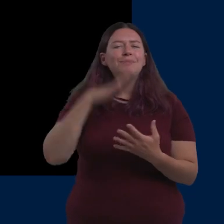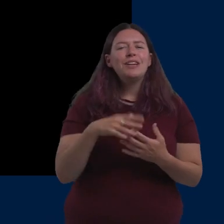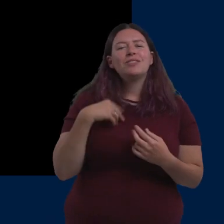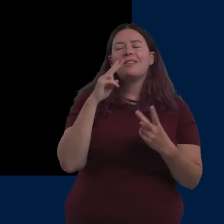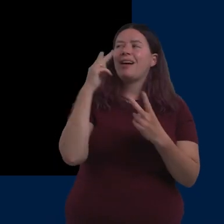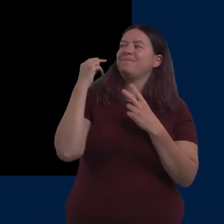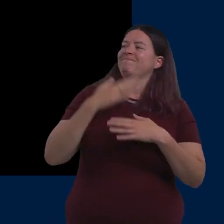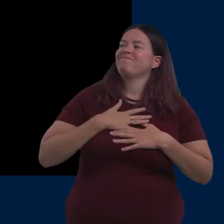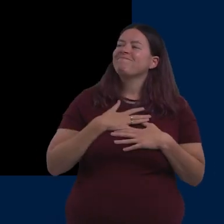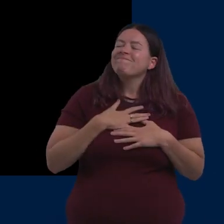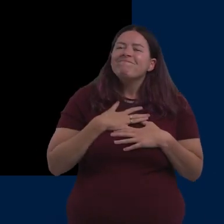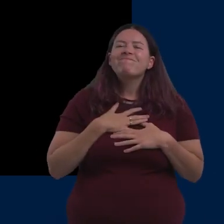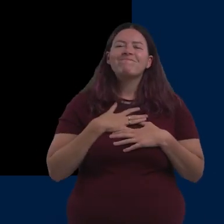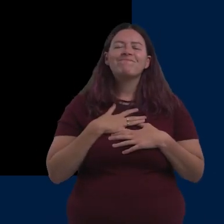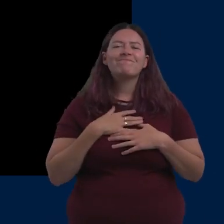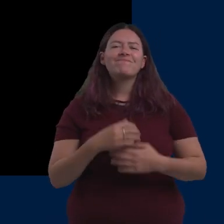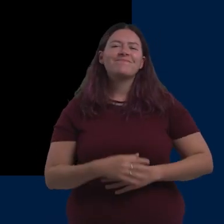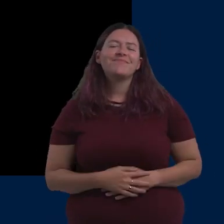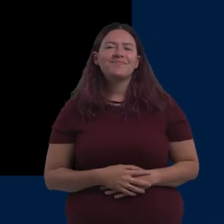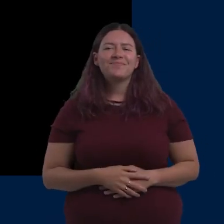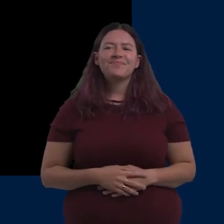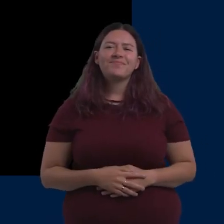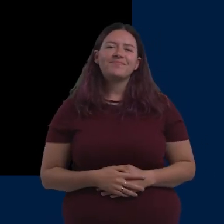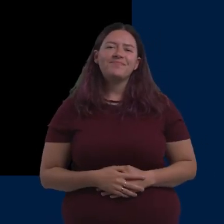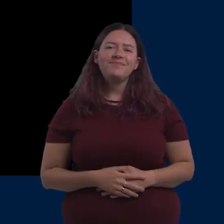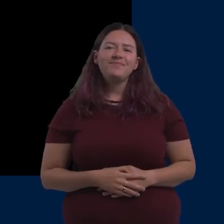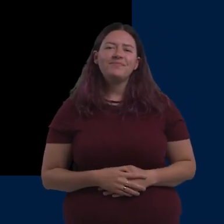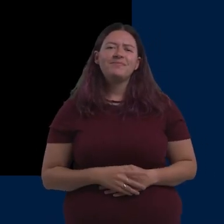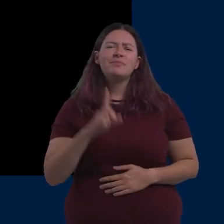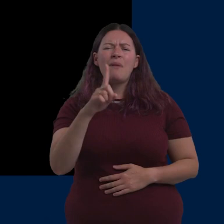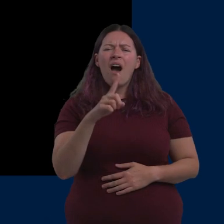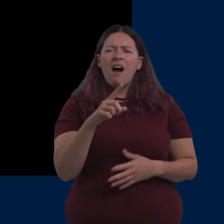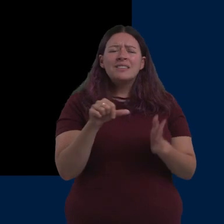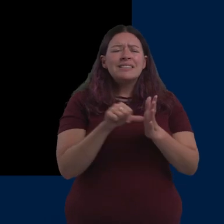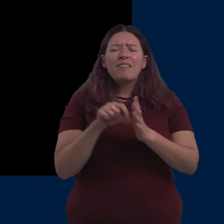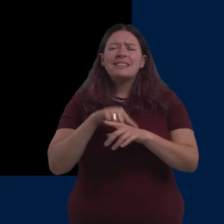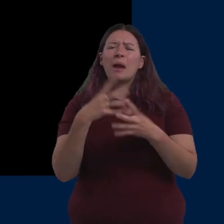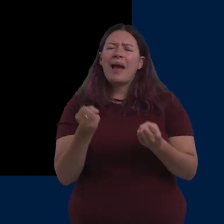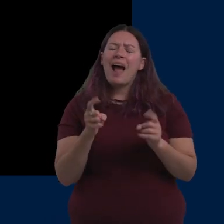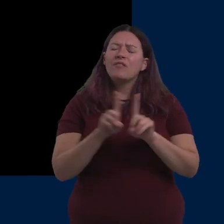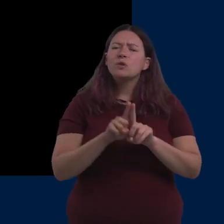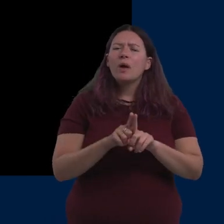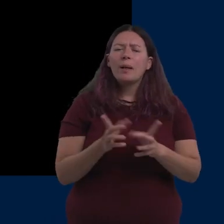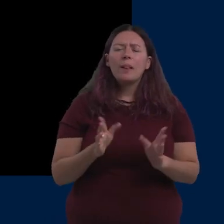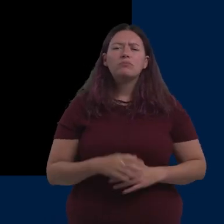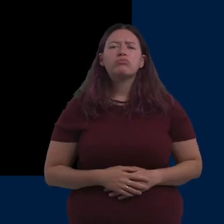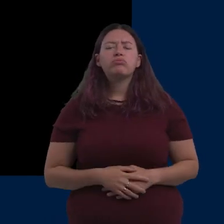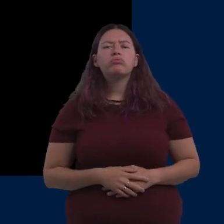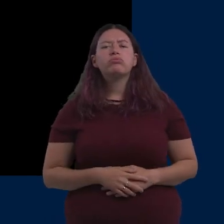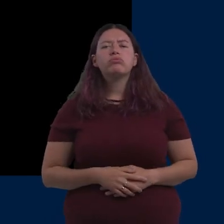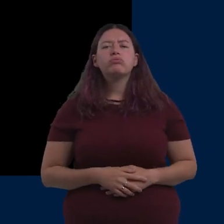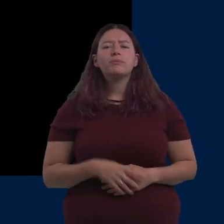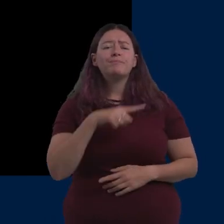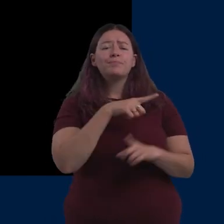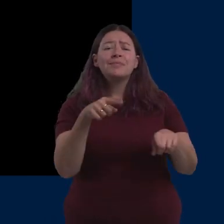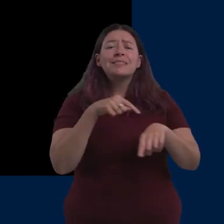and experiences which I reflect upon fondly, but there were certainly challenging moments as well. It